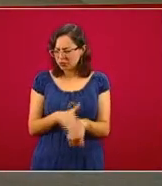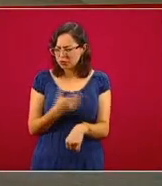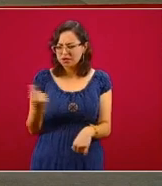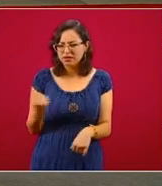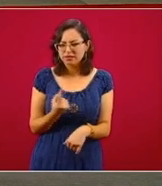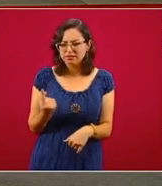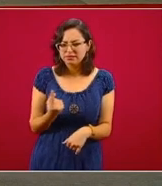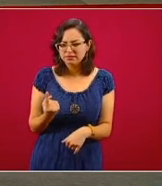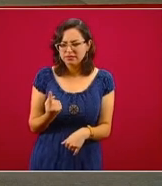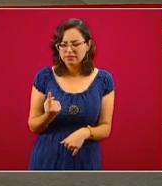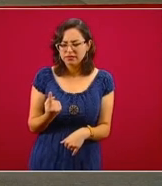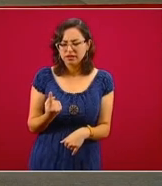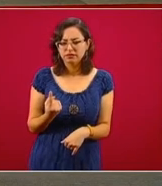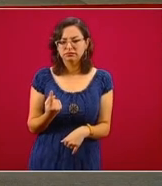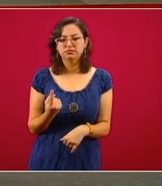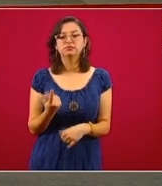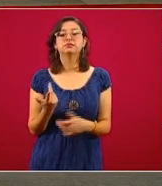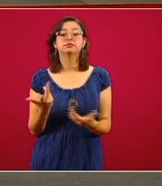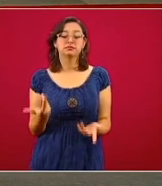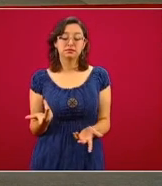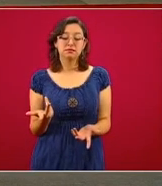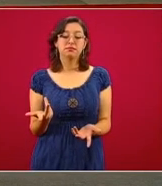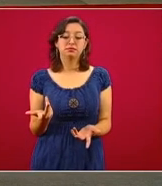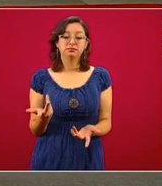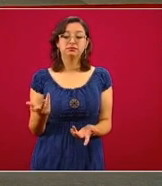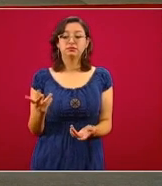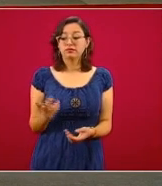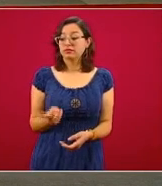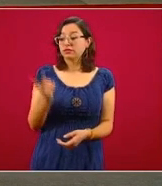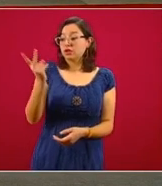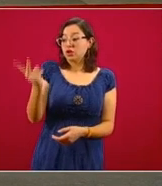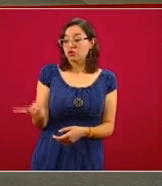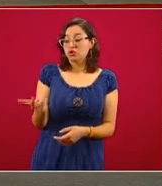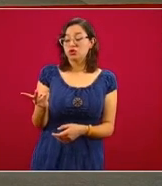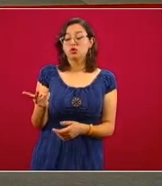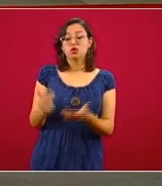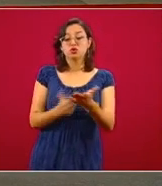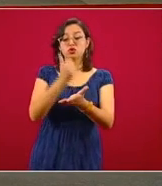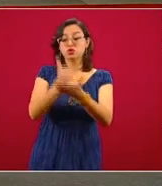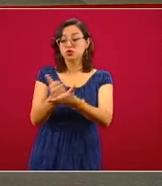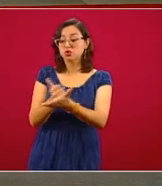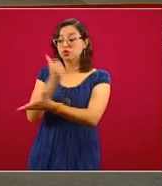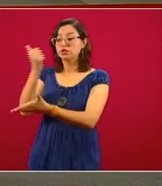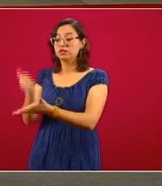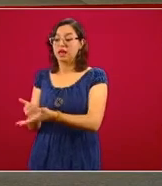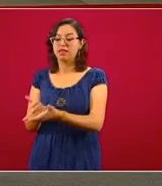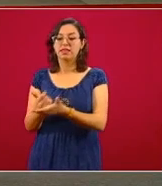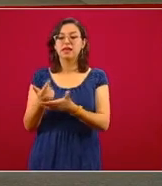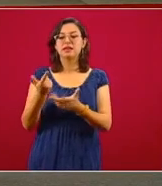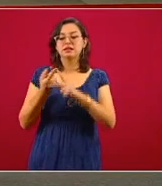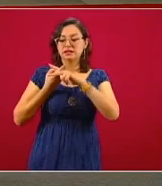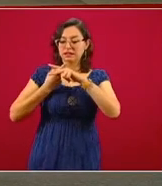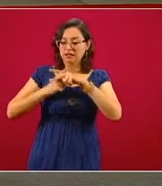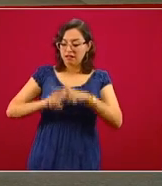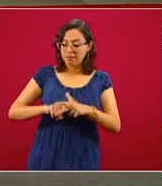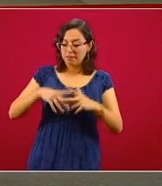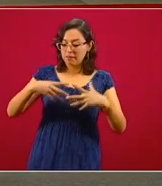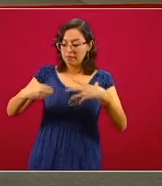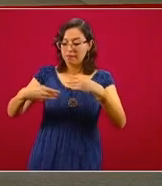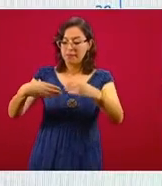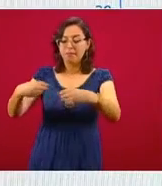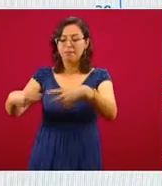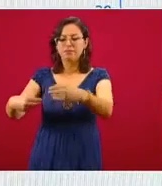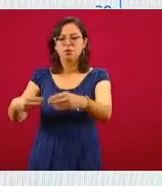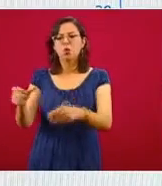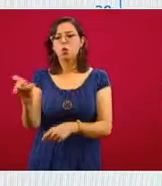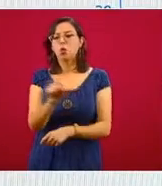maintained a low transmission during the past few weeks. And probably it has to do with the fact that the